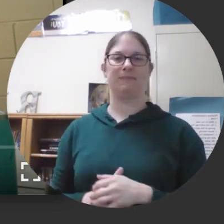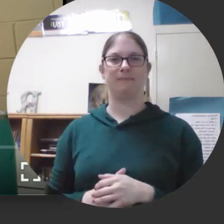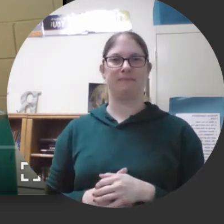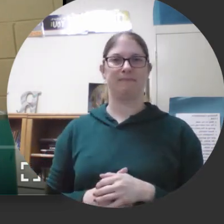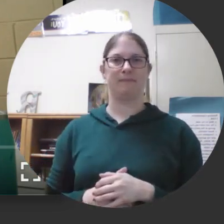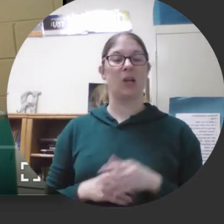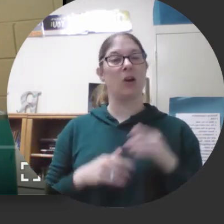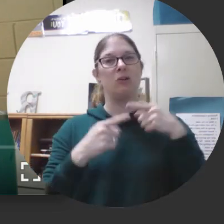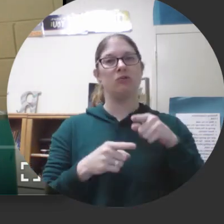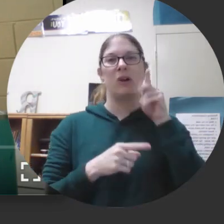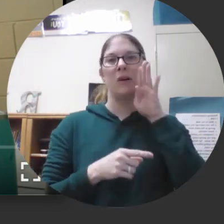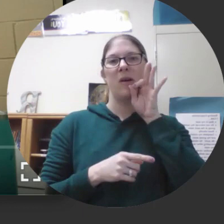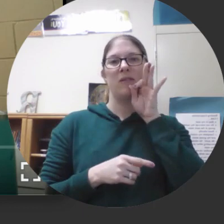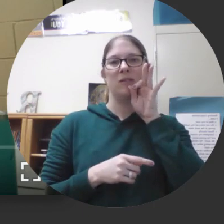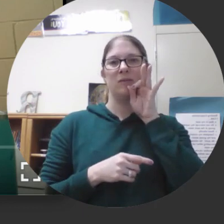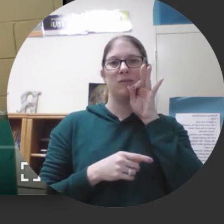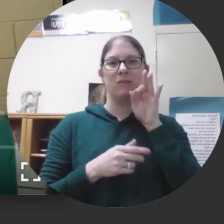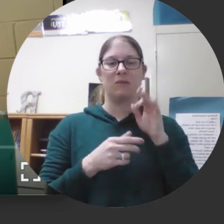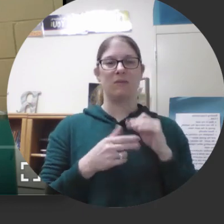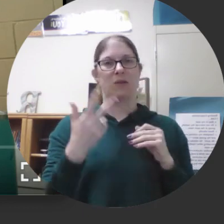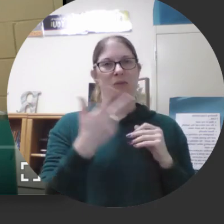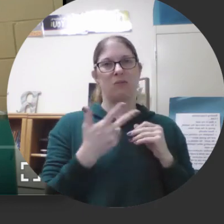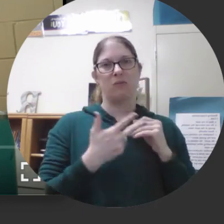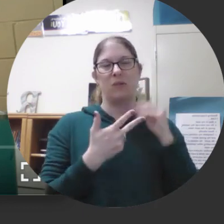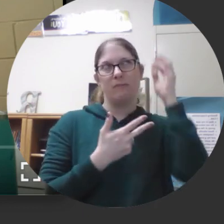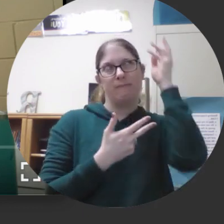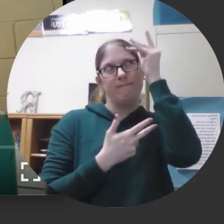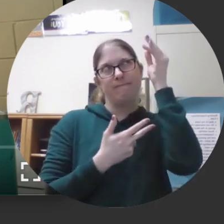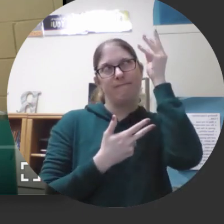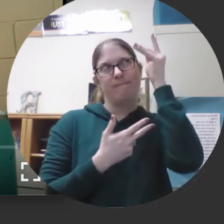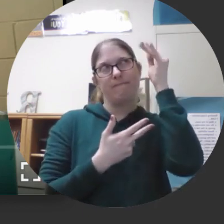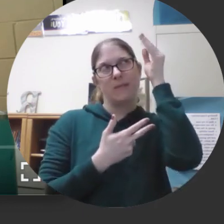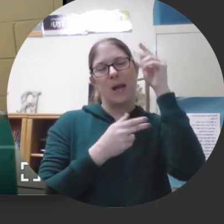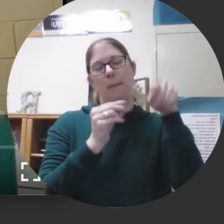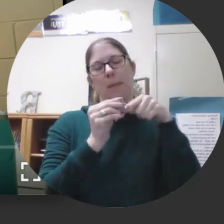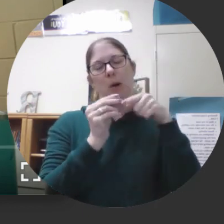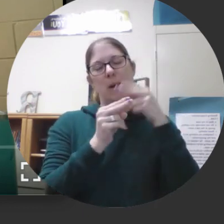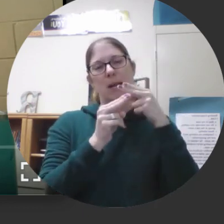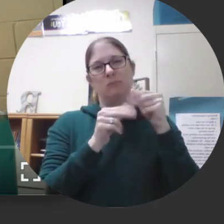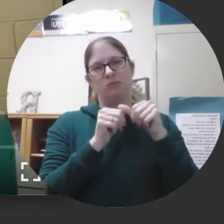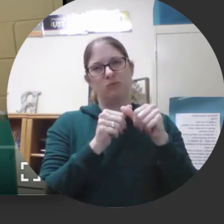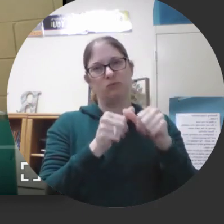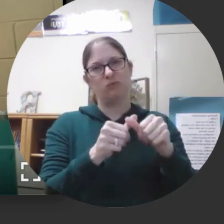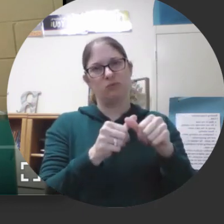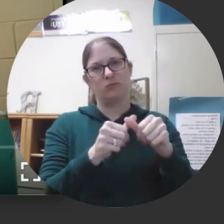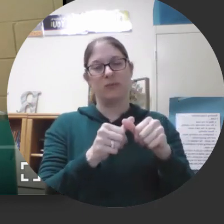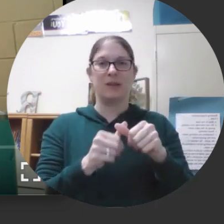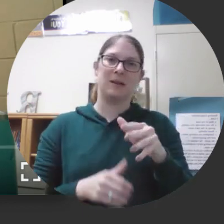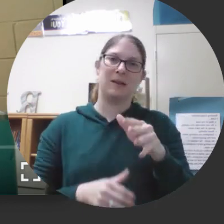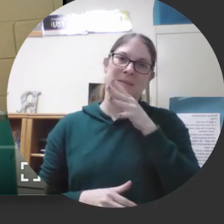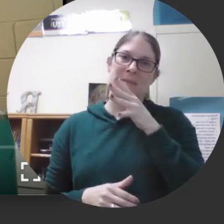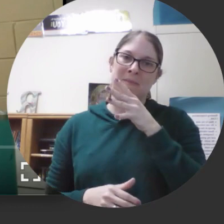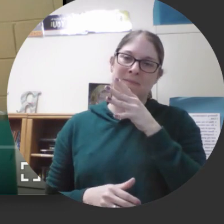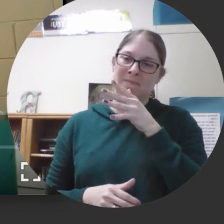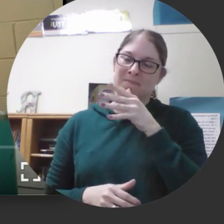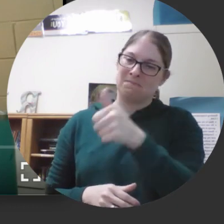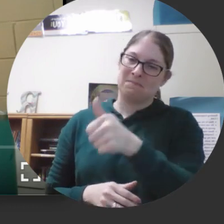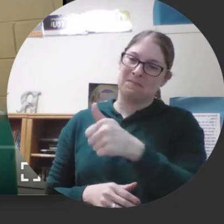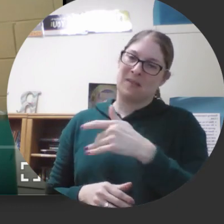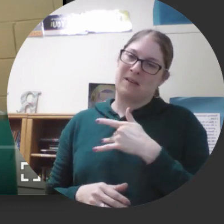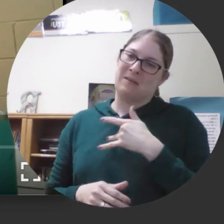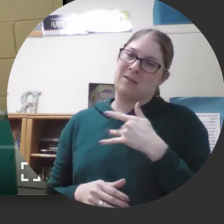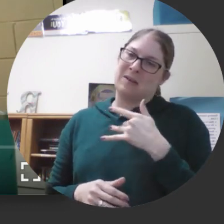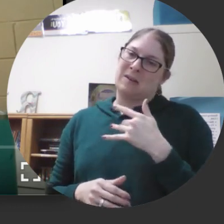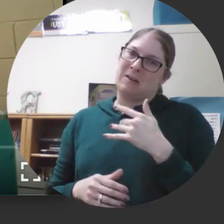name. Mother was feeling a little guilty that she had reacted so harshly in ordering the immediate expulsion of the animal.